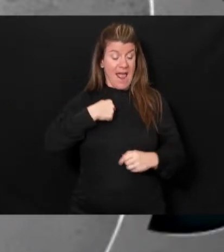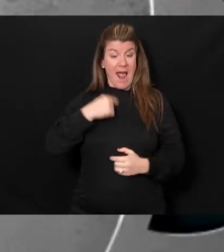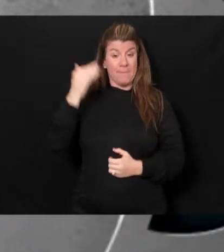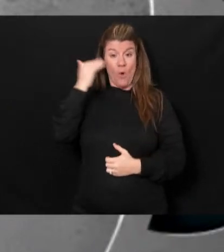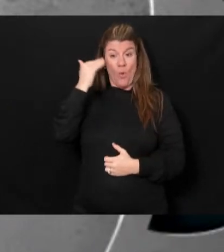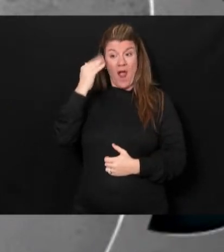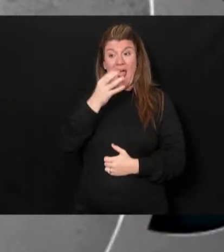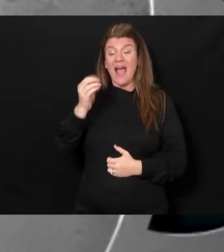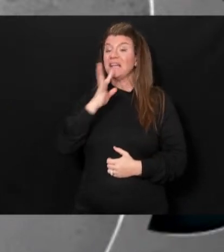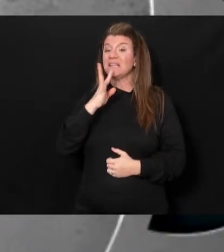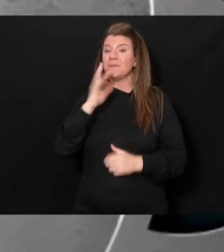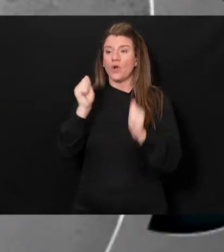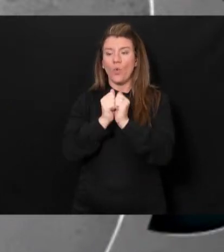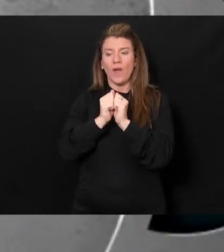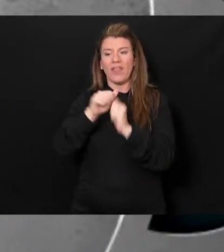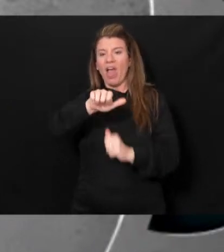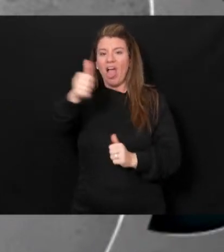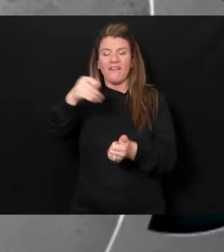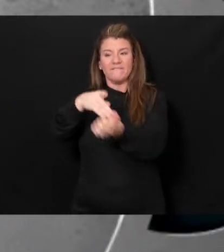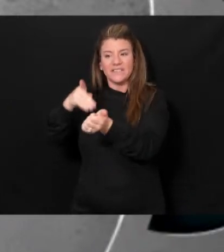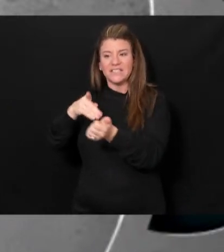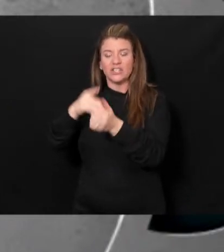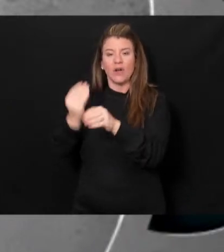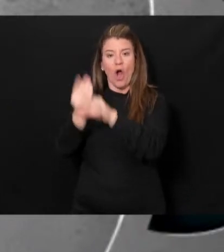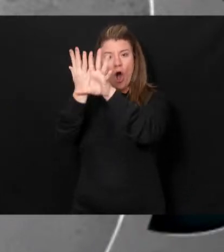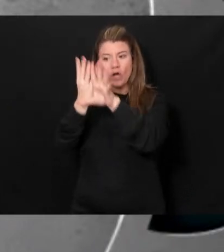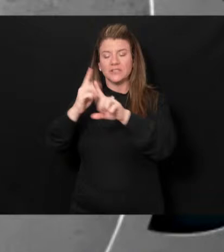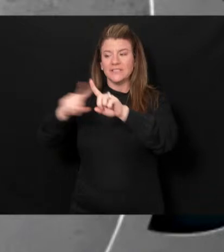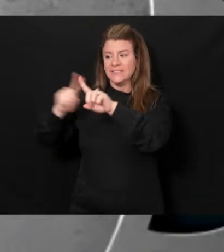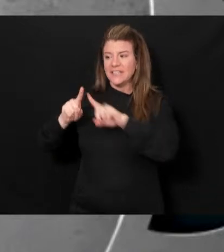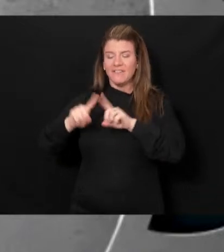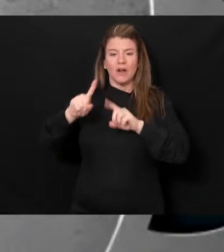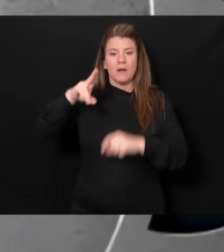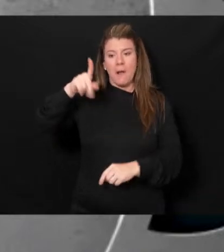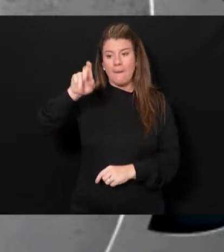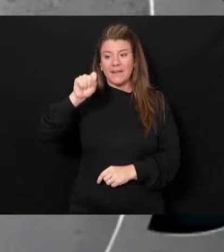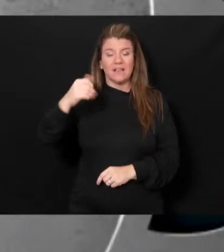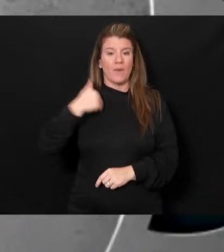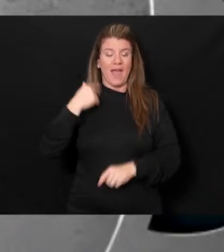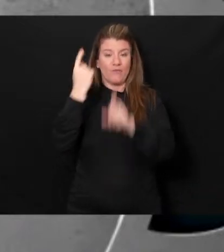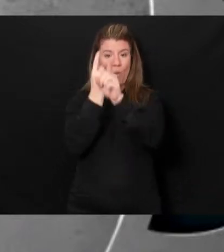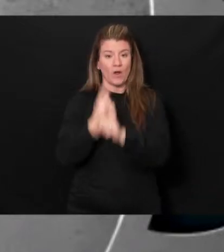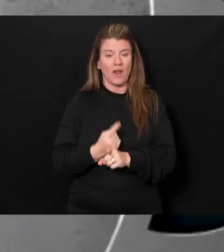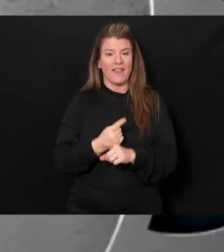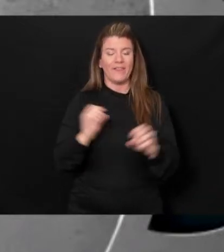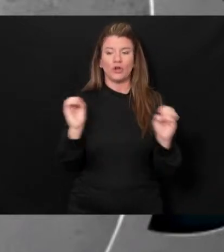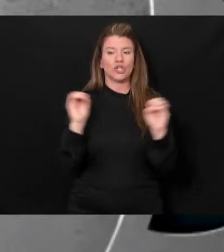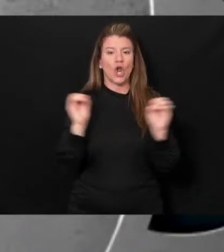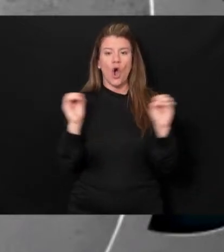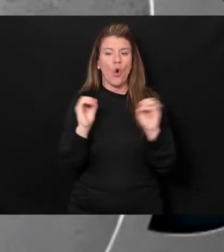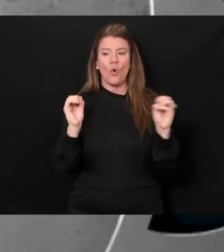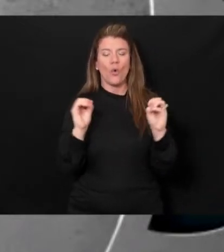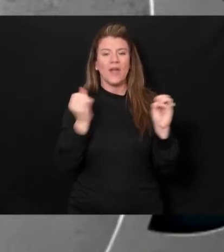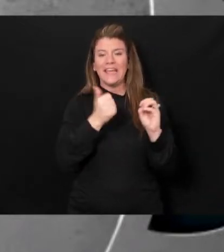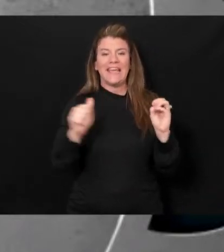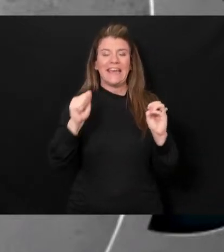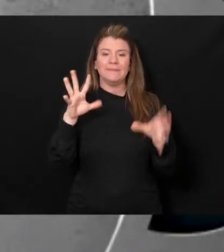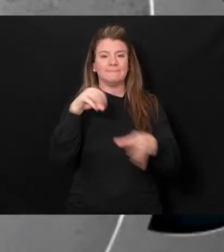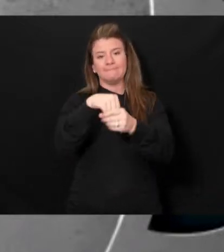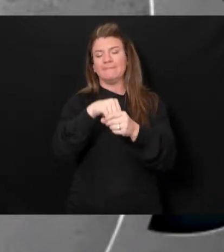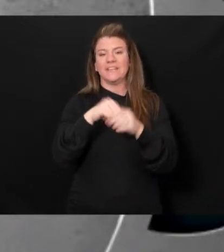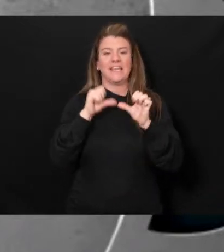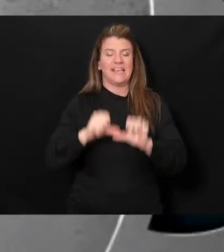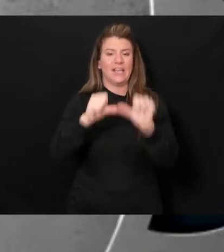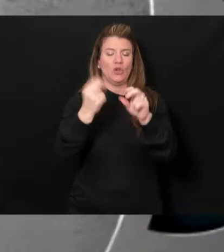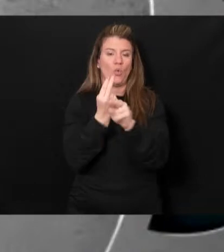speaking with physician colleagues and listening to several updates that we have regularly, there has not been any thought to continuing